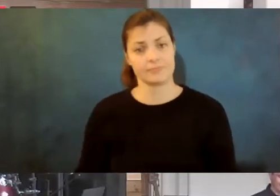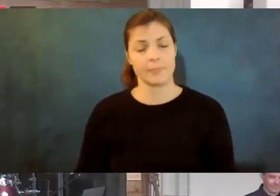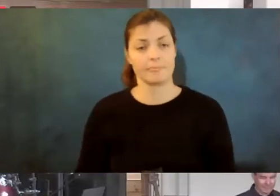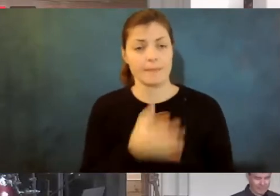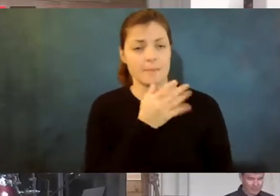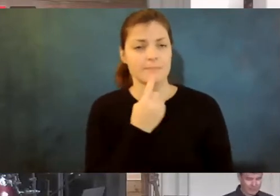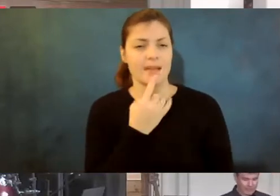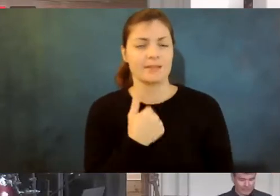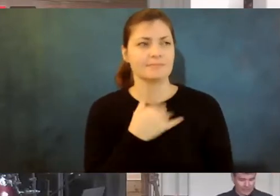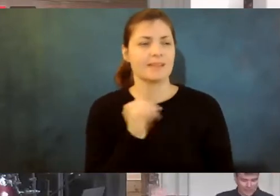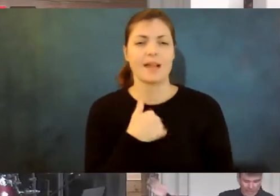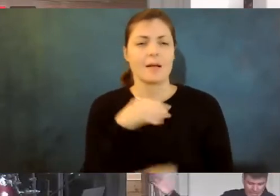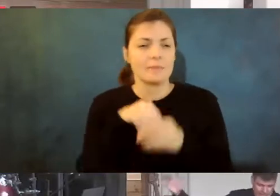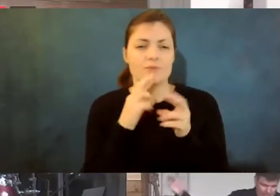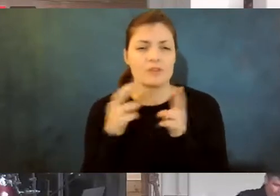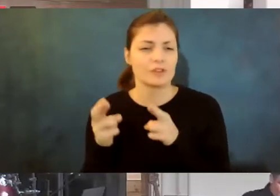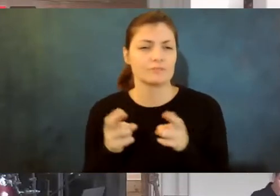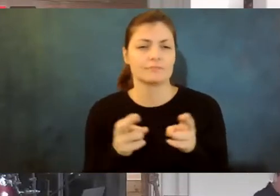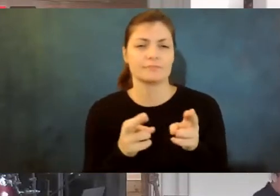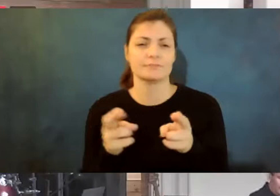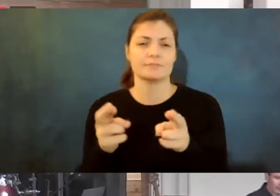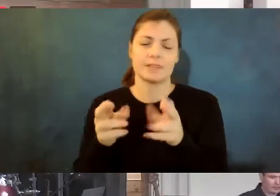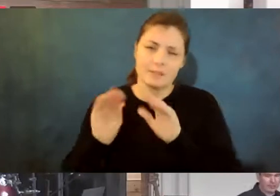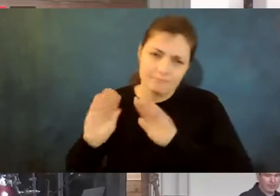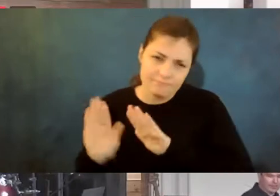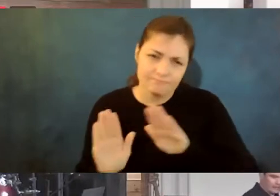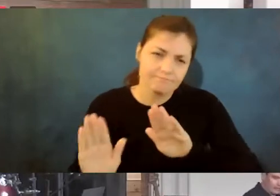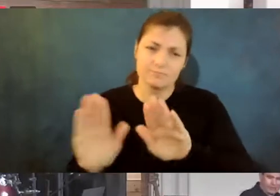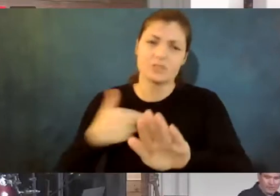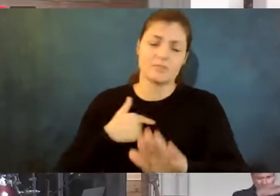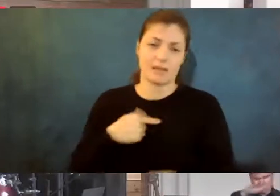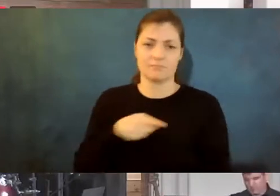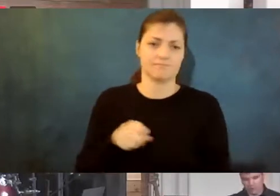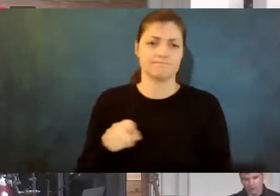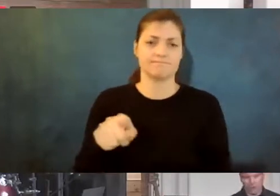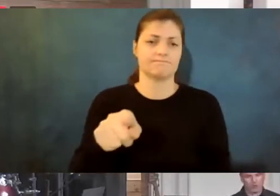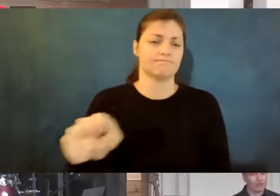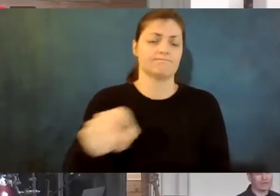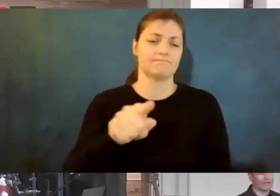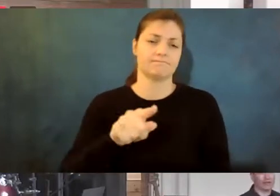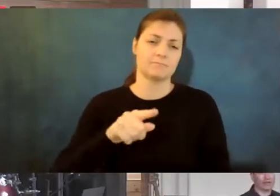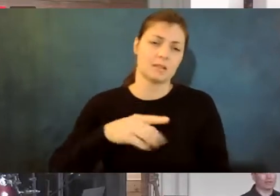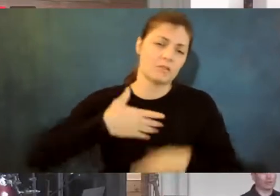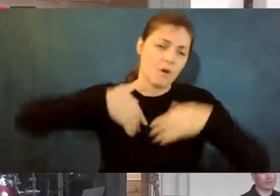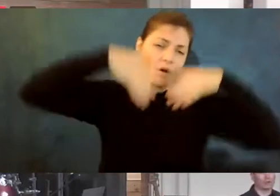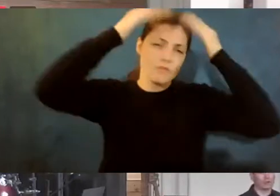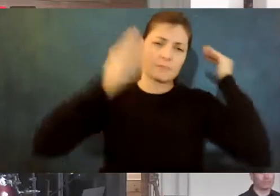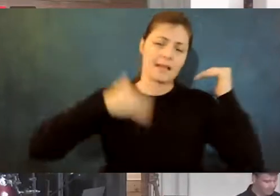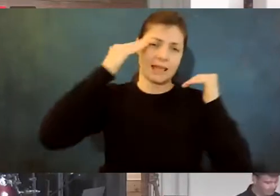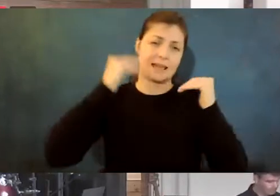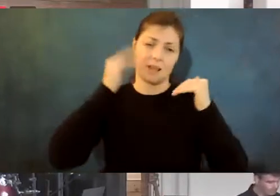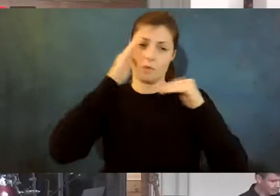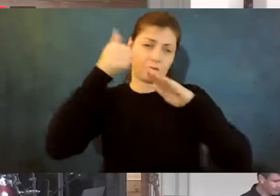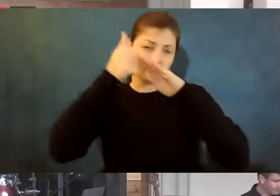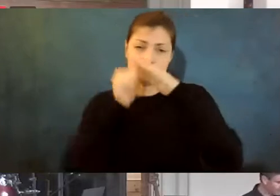She says, "It's like I'm in a river, and it's pushing me downstream, and it's flowing over my head, and I'm going to go under."